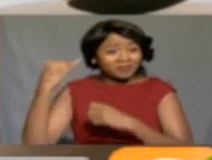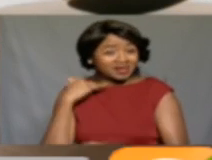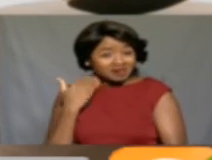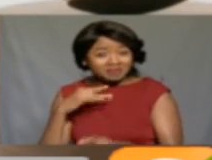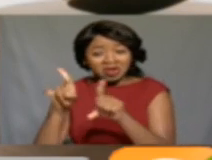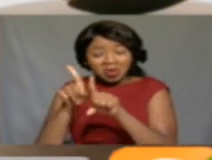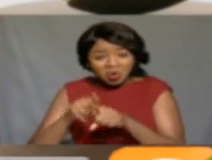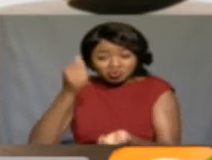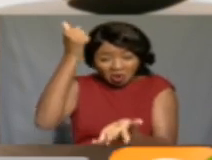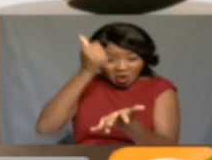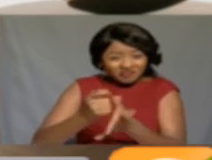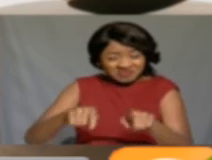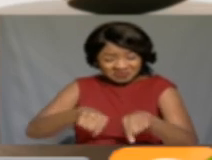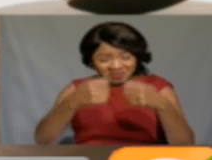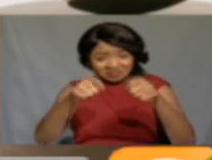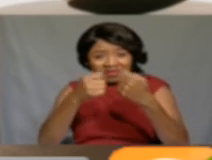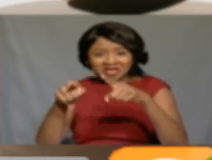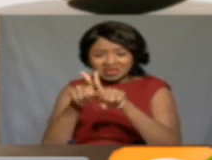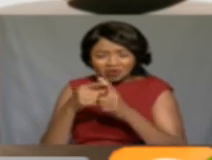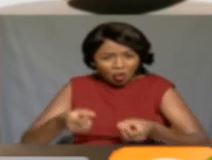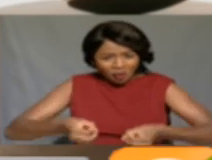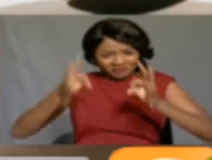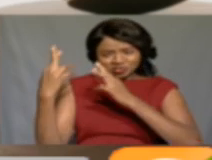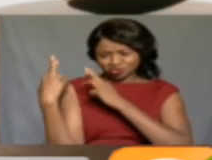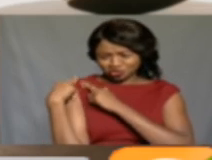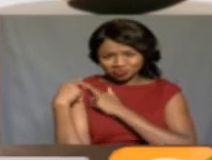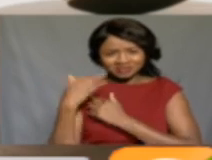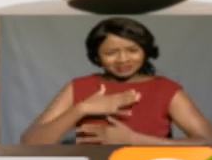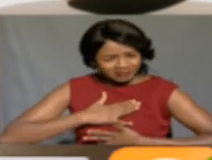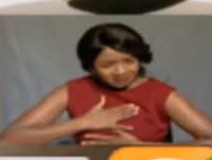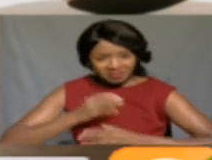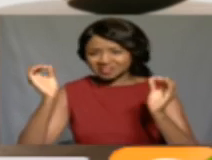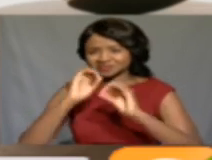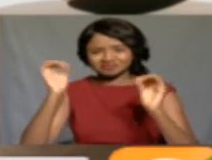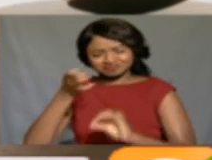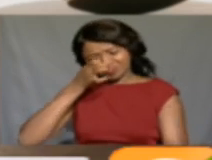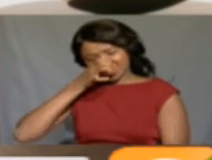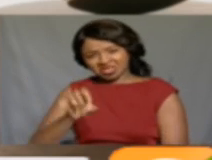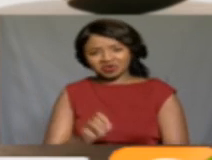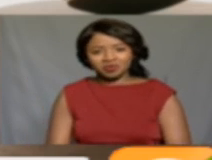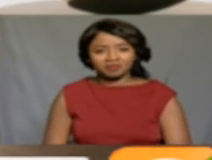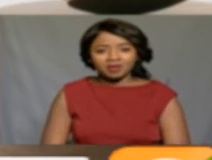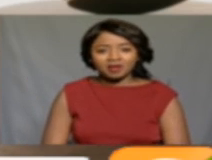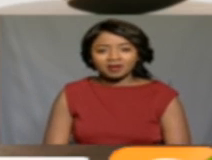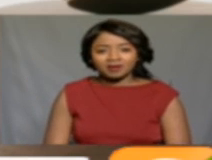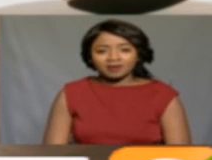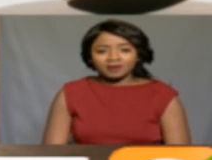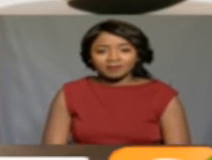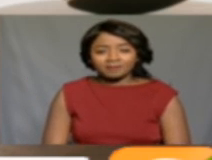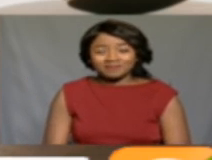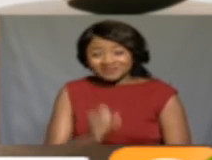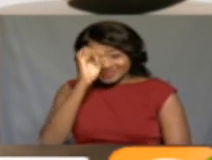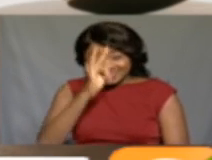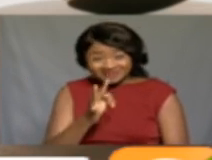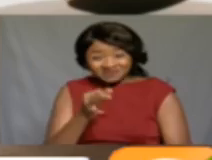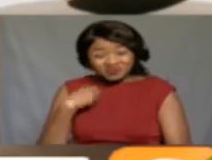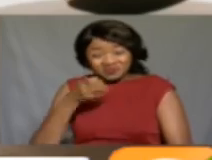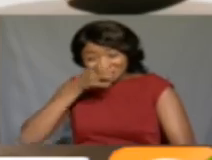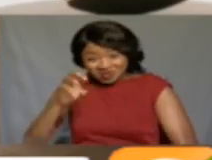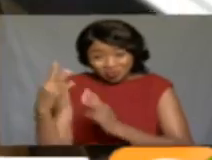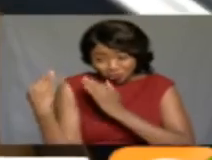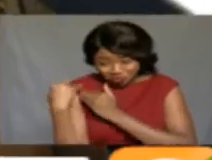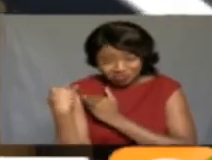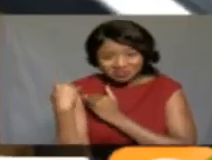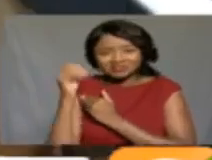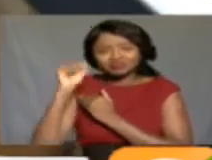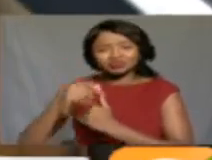of office, and negligence of official duty. A public officer found guilty of negligence of official duty could face life